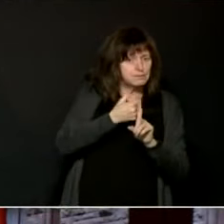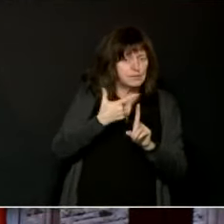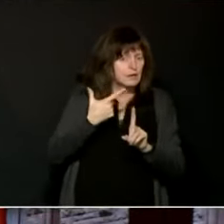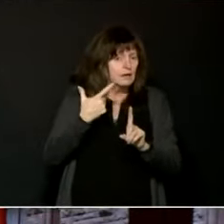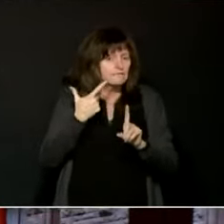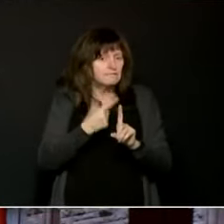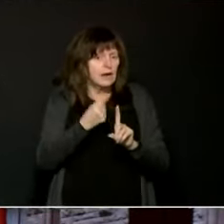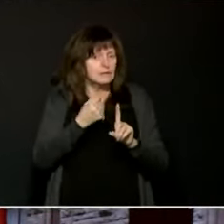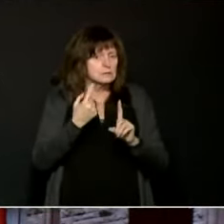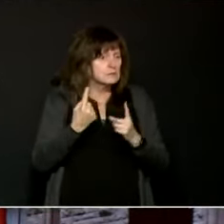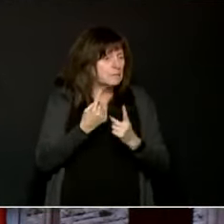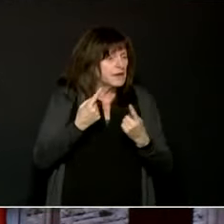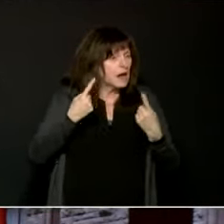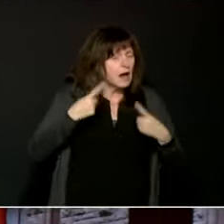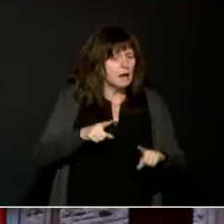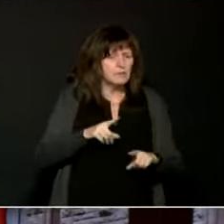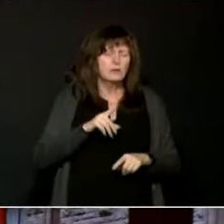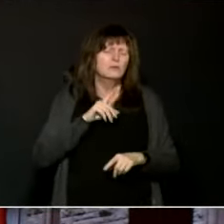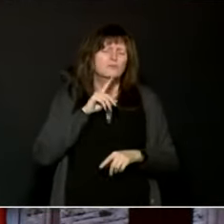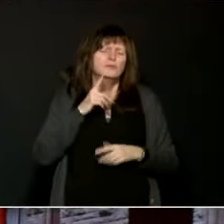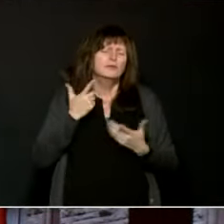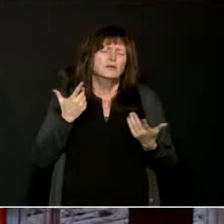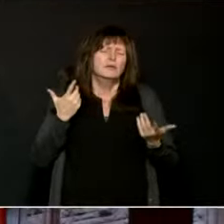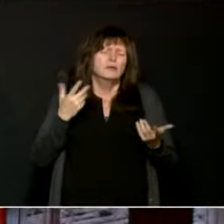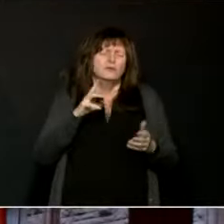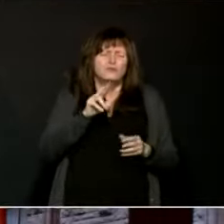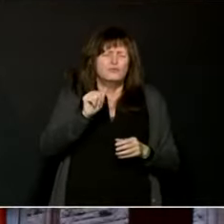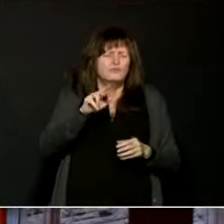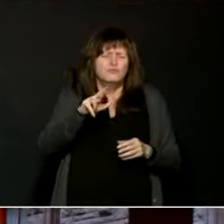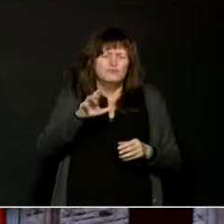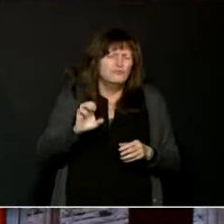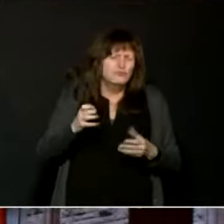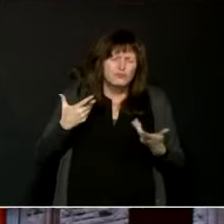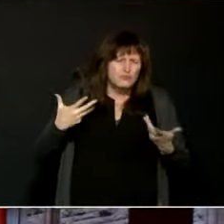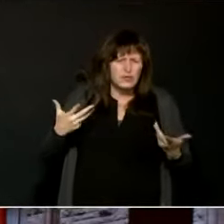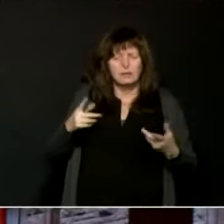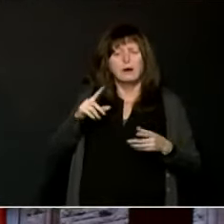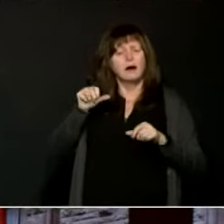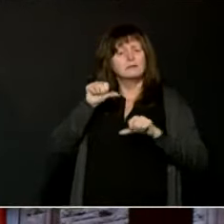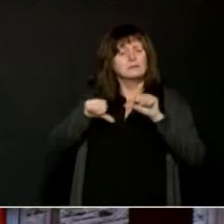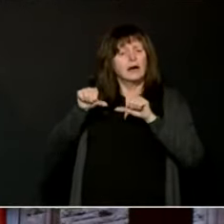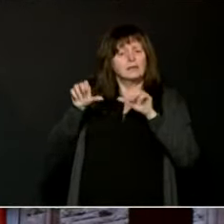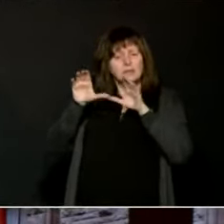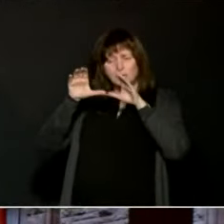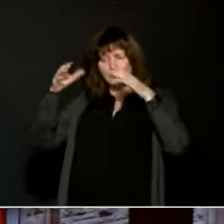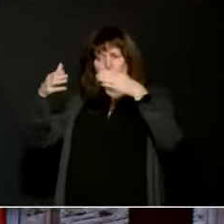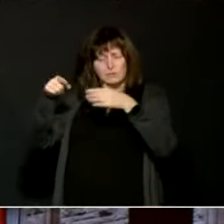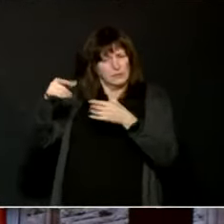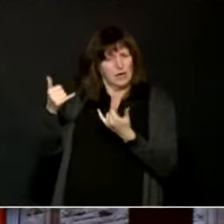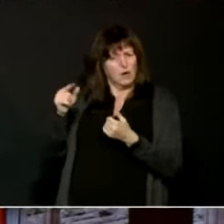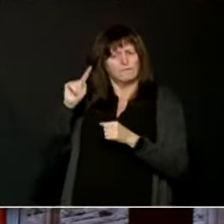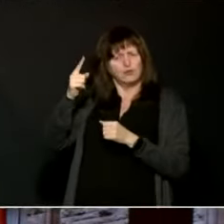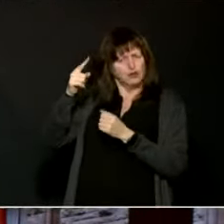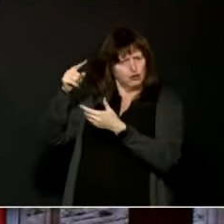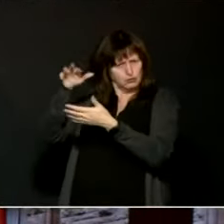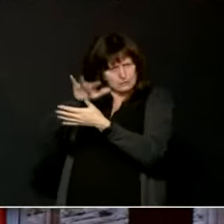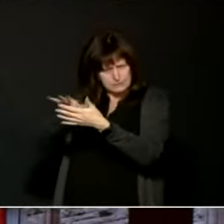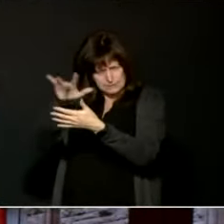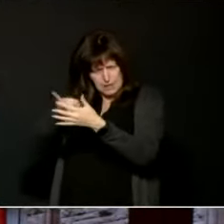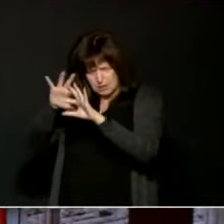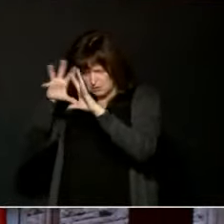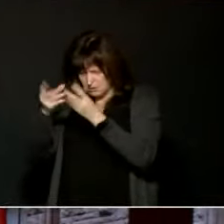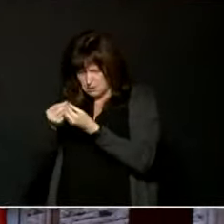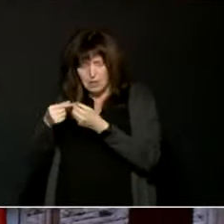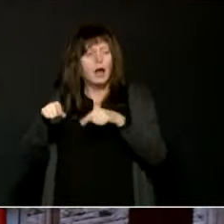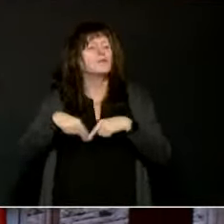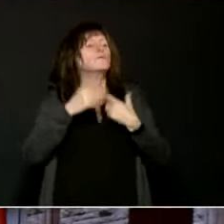we're trying to get scientific information out through our science table so that our healthcare community, specialists and otherwise, would be